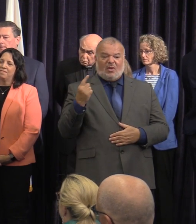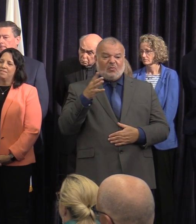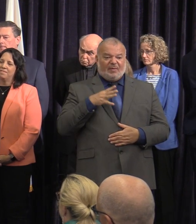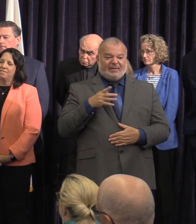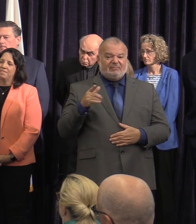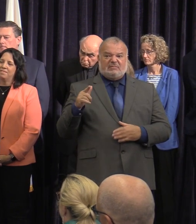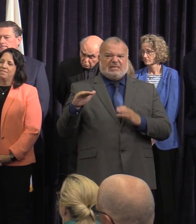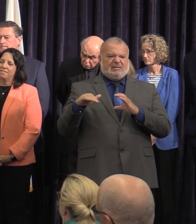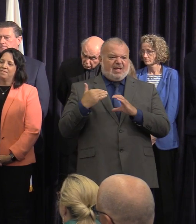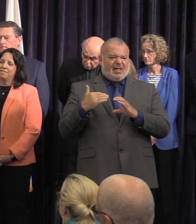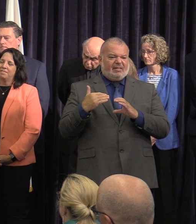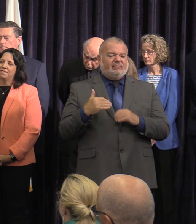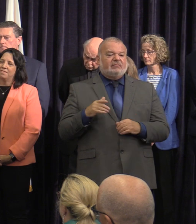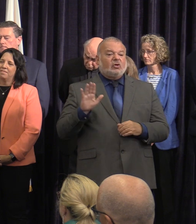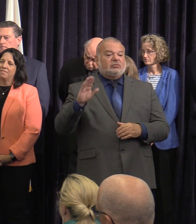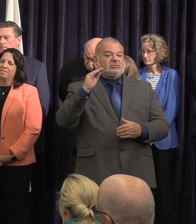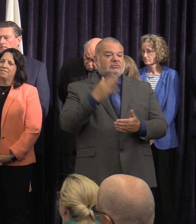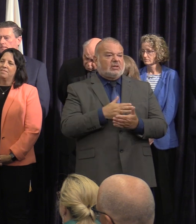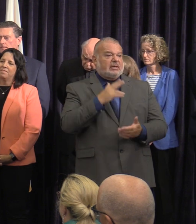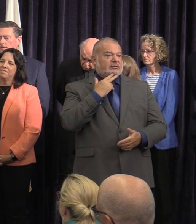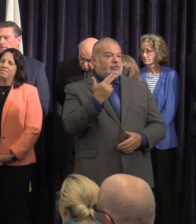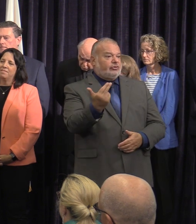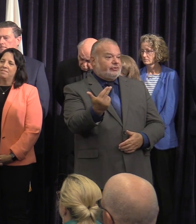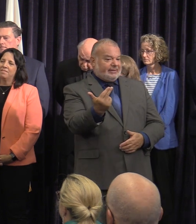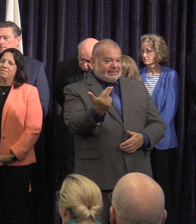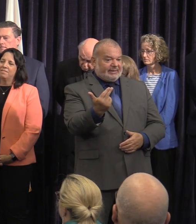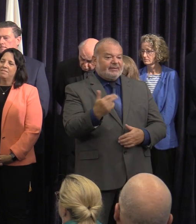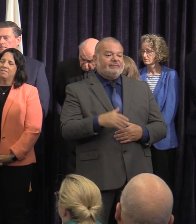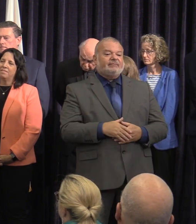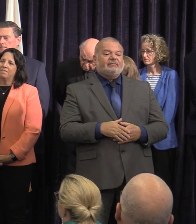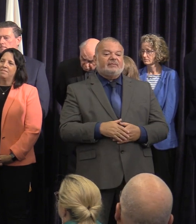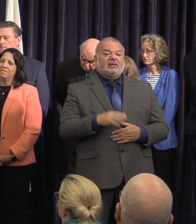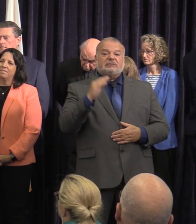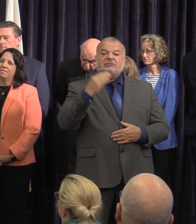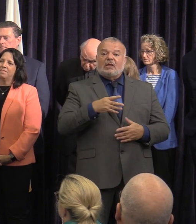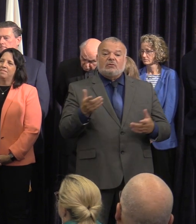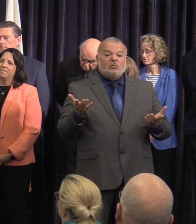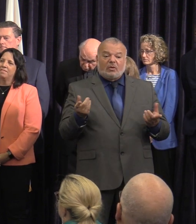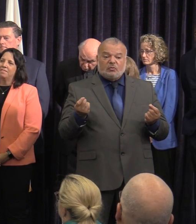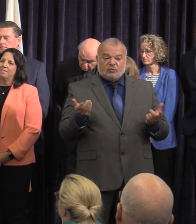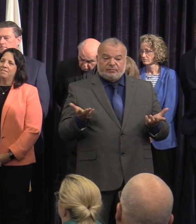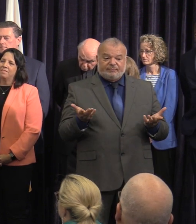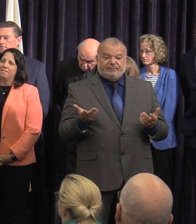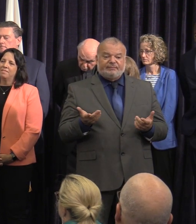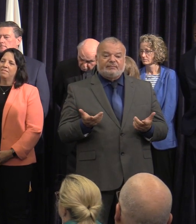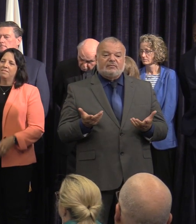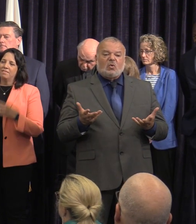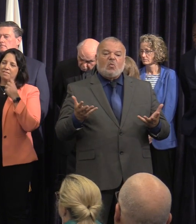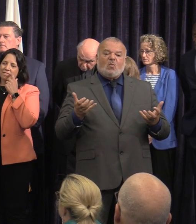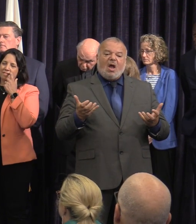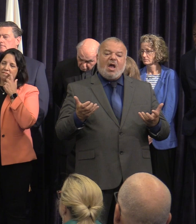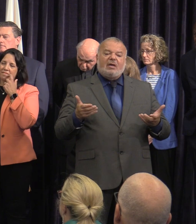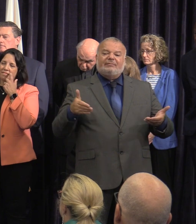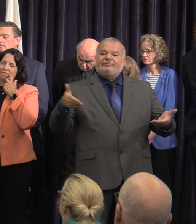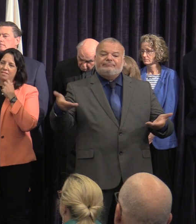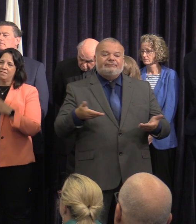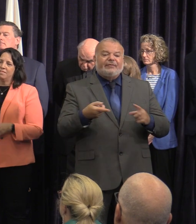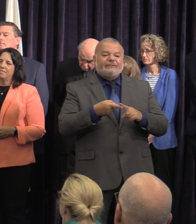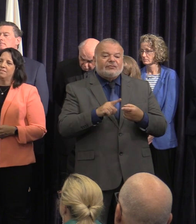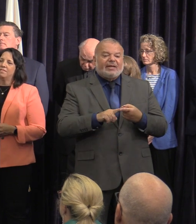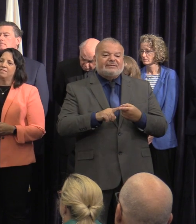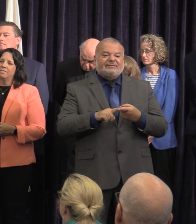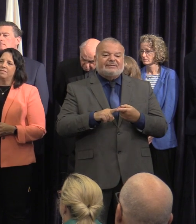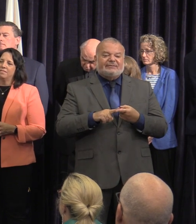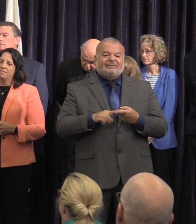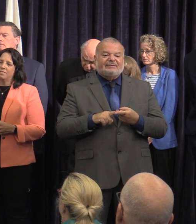turning 13 soon, and what he wants for his birth is invite his friends to make